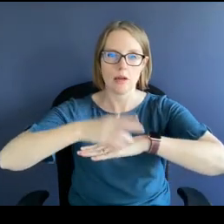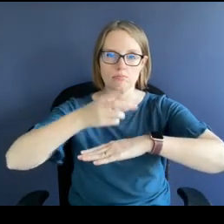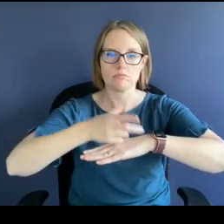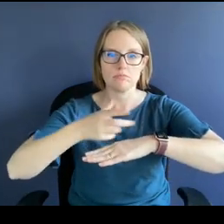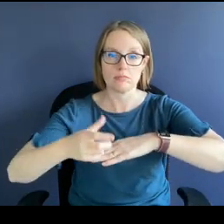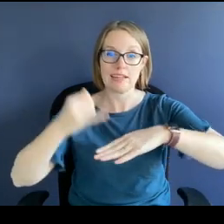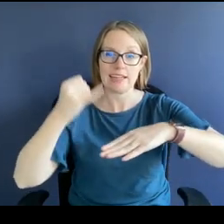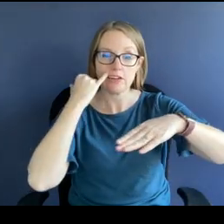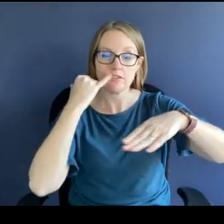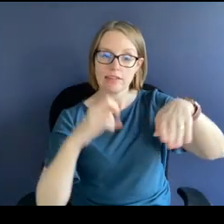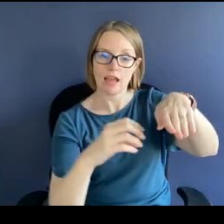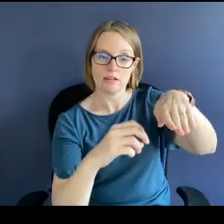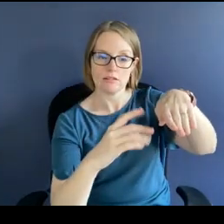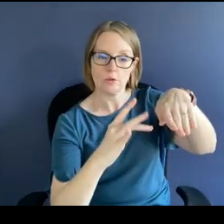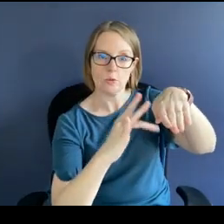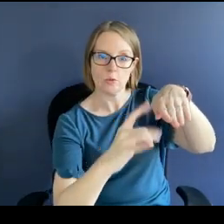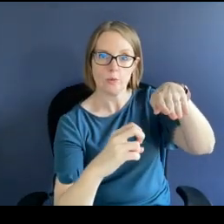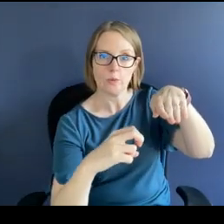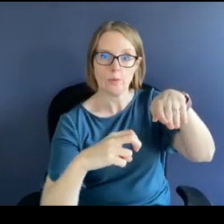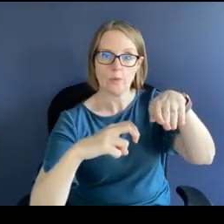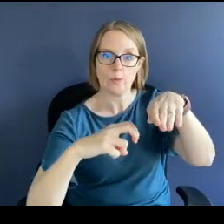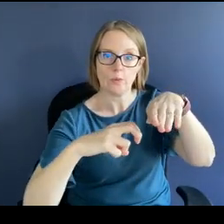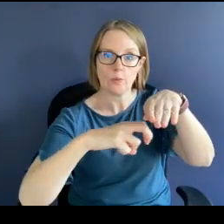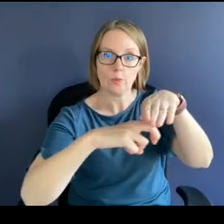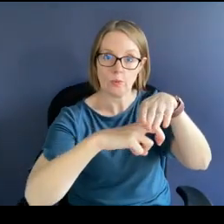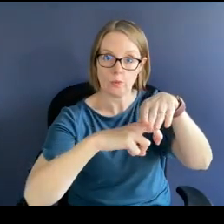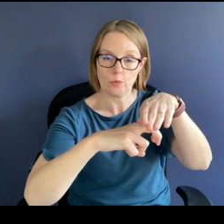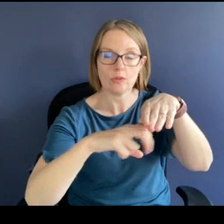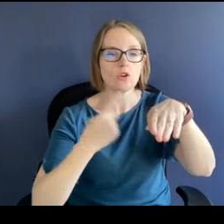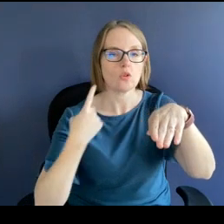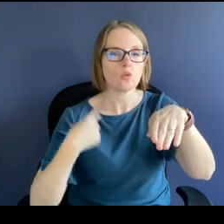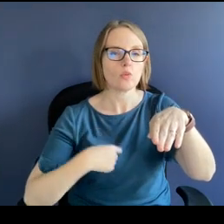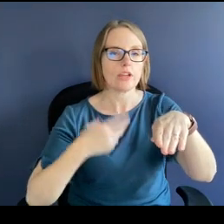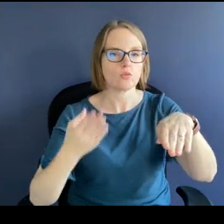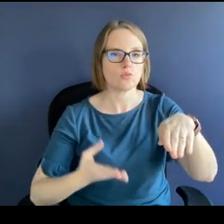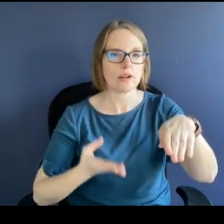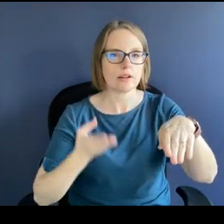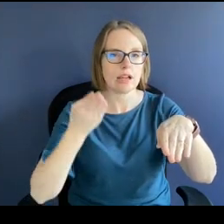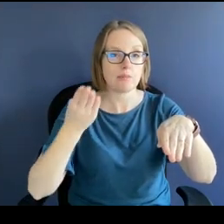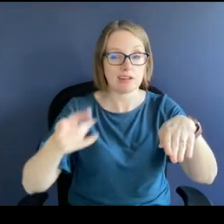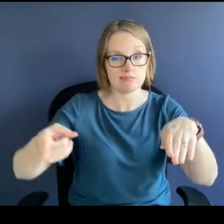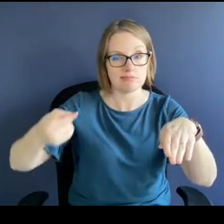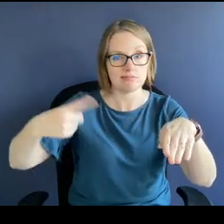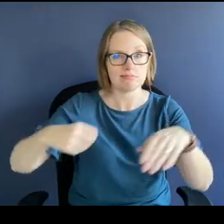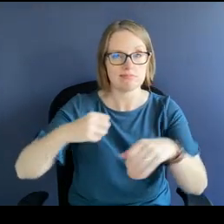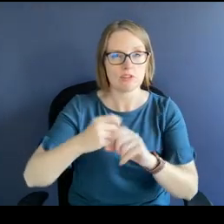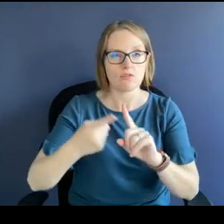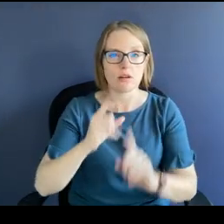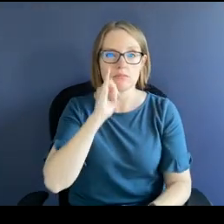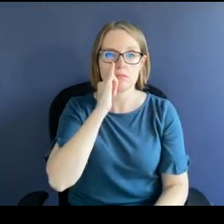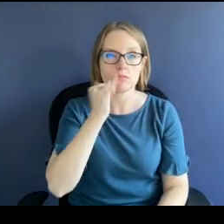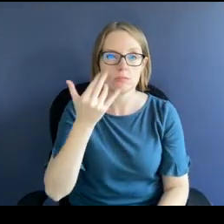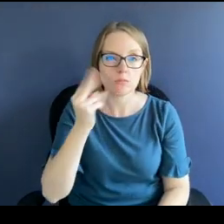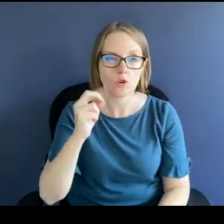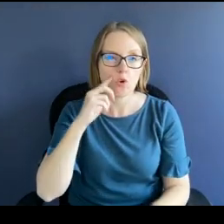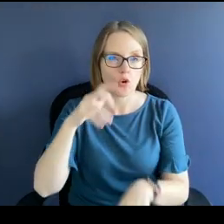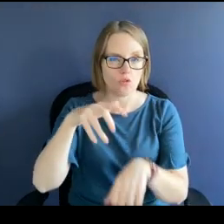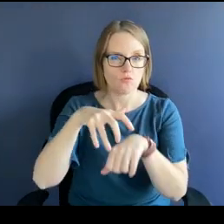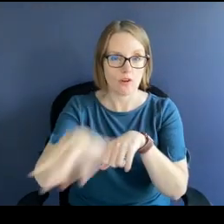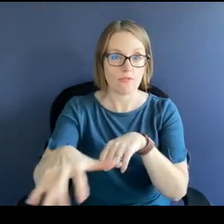strongly recommended that seated users be protected from burns and abrasions, and that